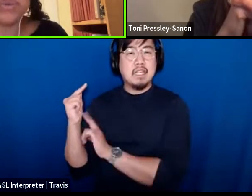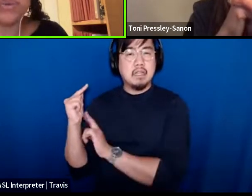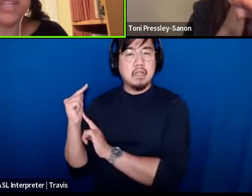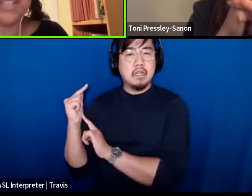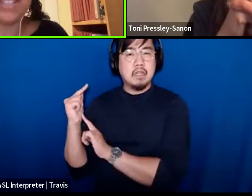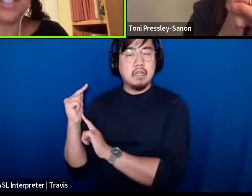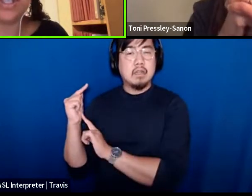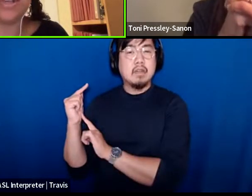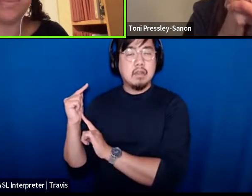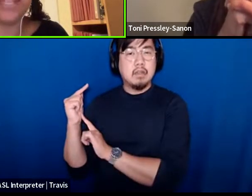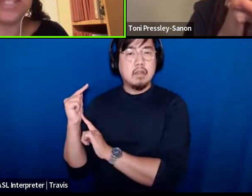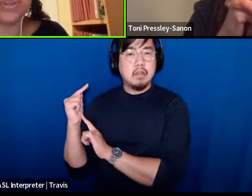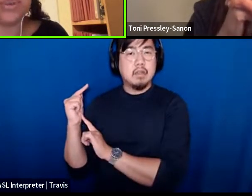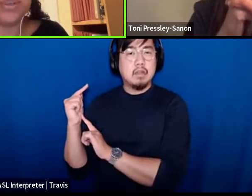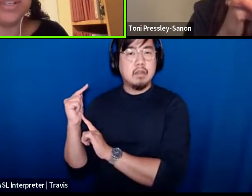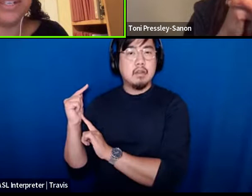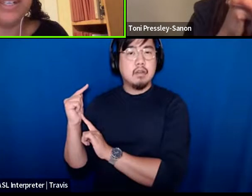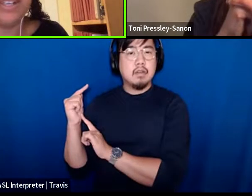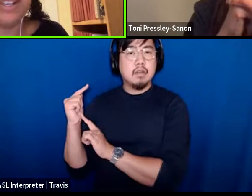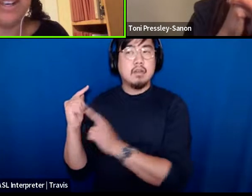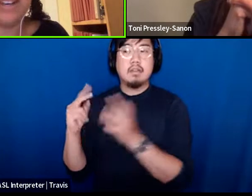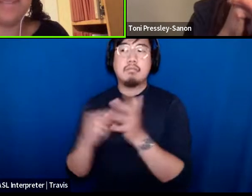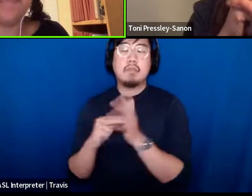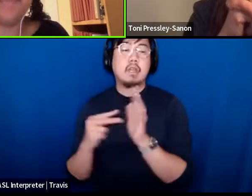so determined or,